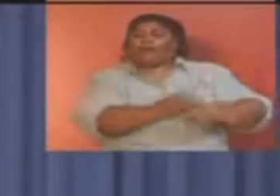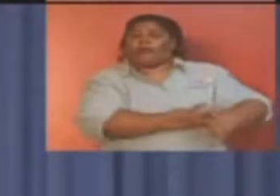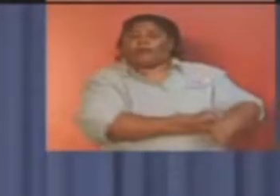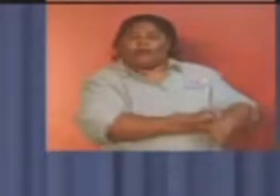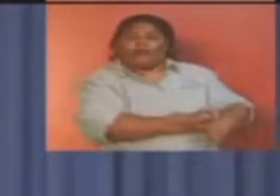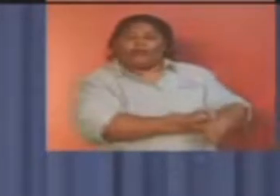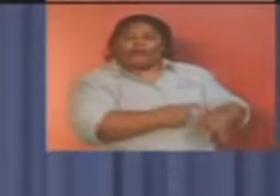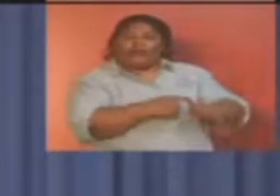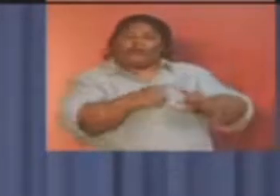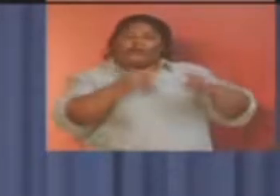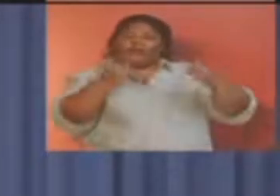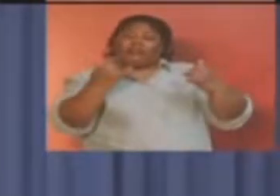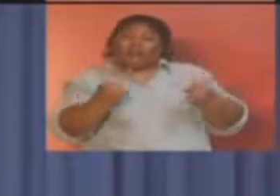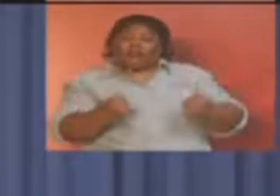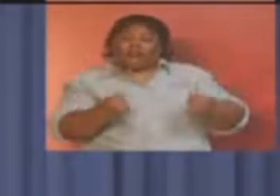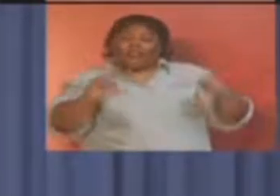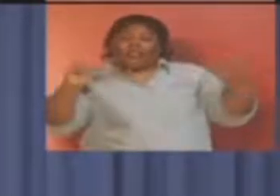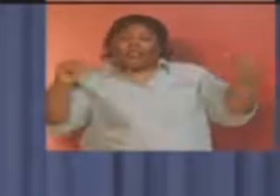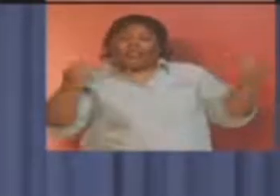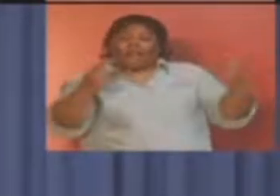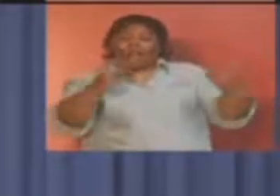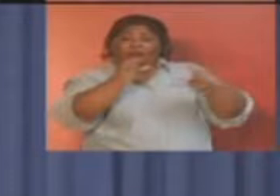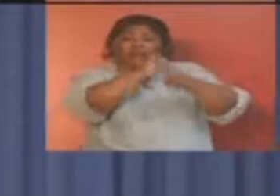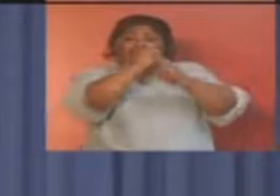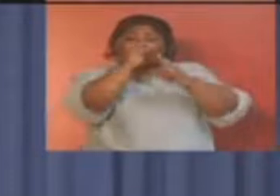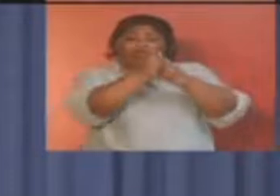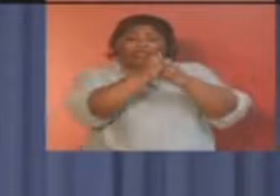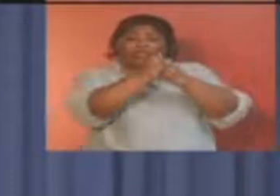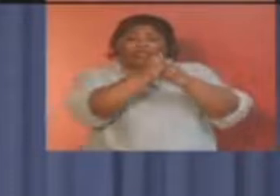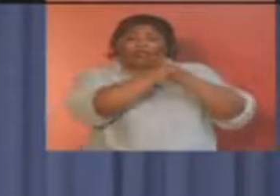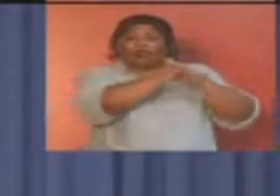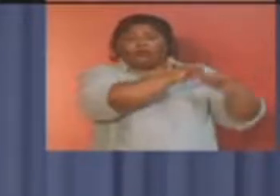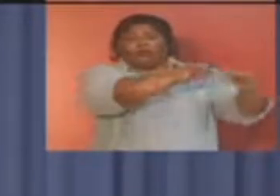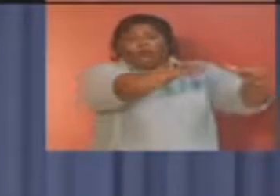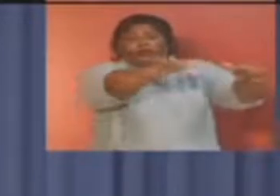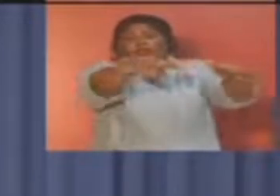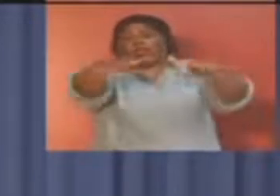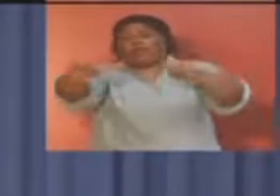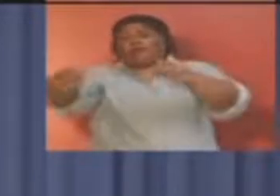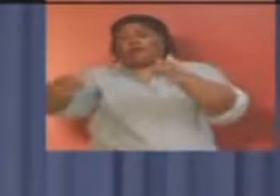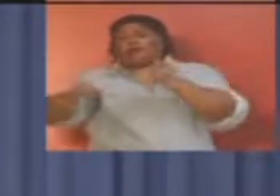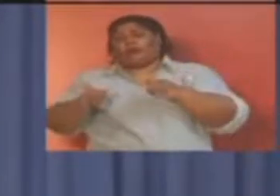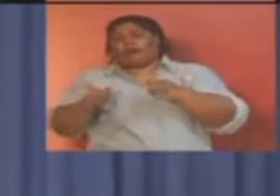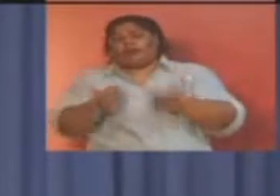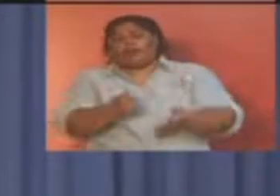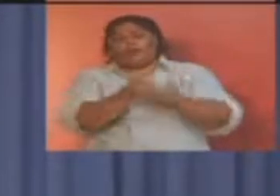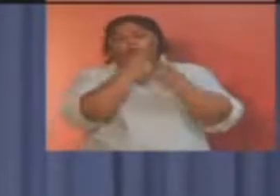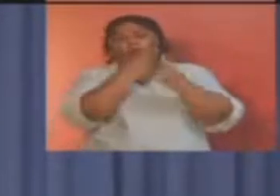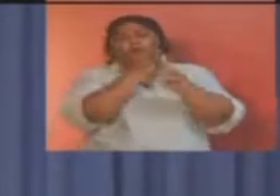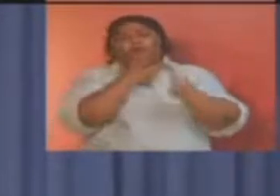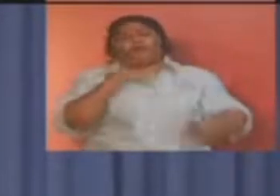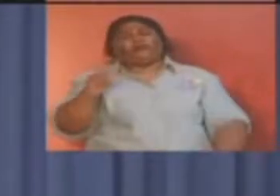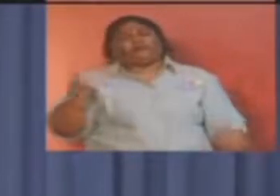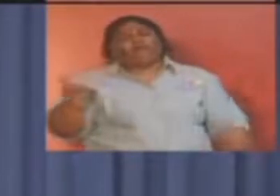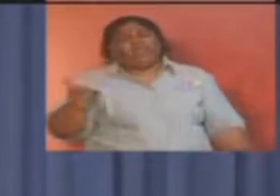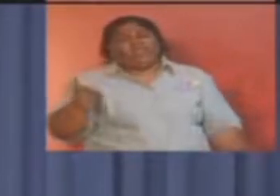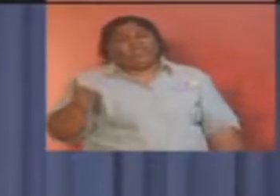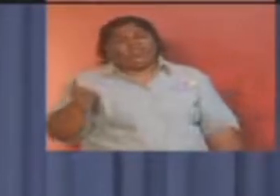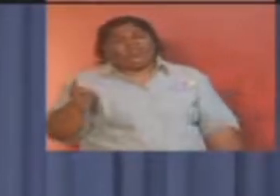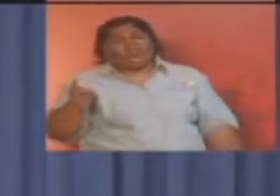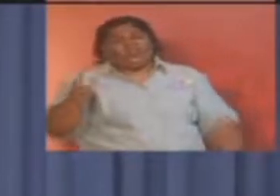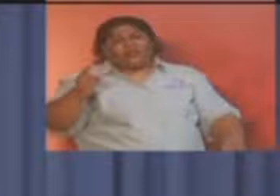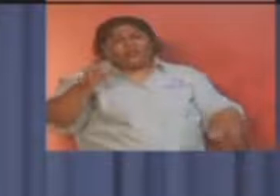position. Who are you going to look to for personnel in this situation, in a pandemic? Pandemic